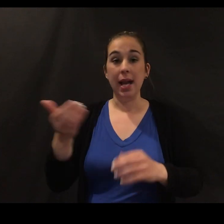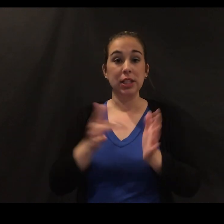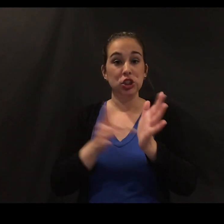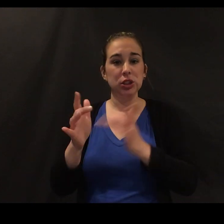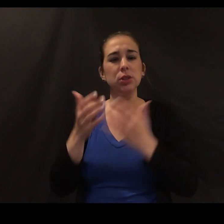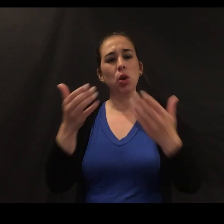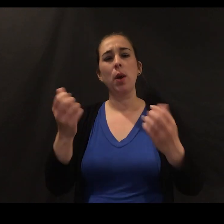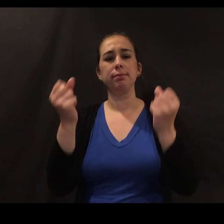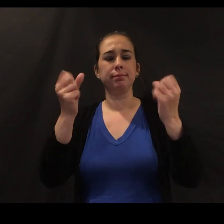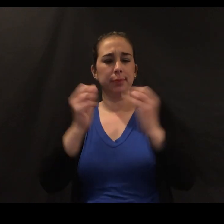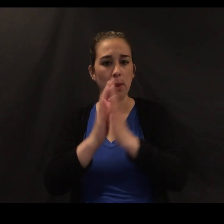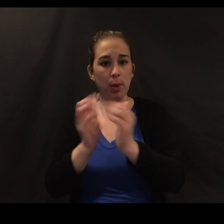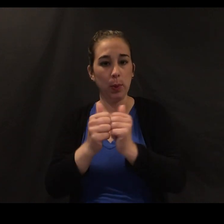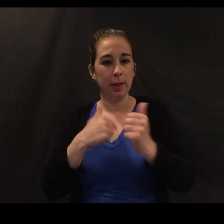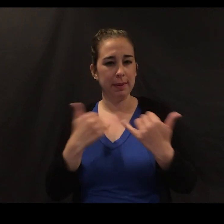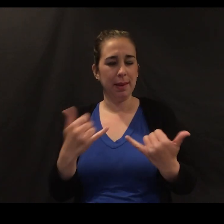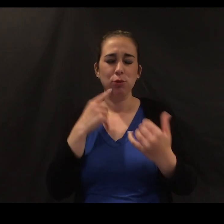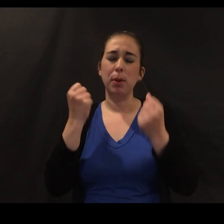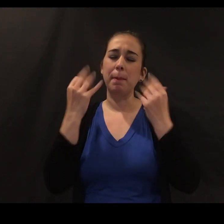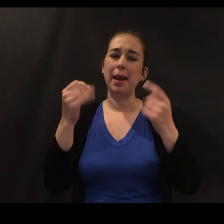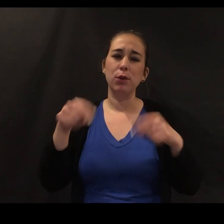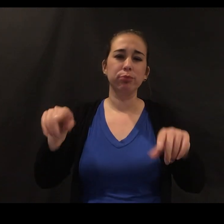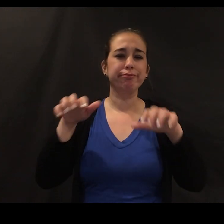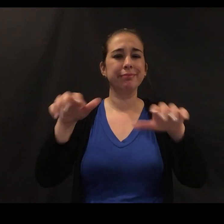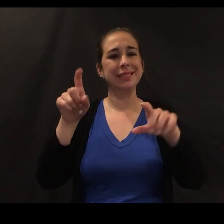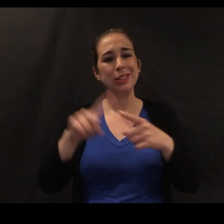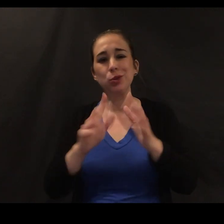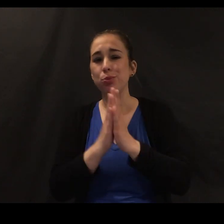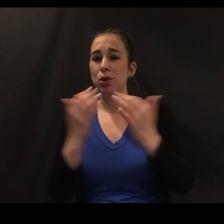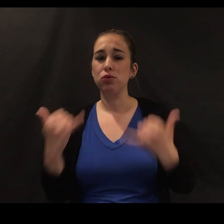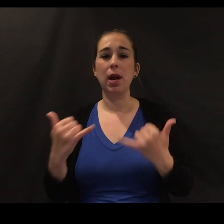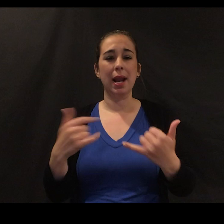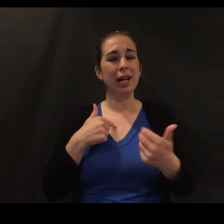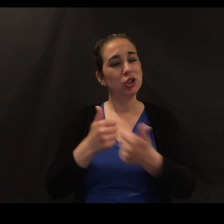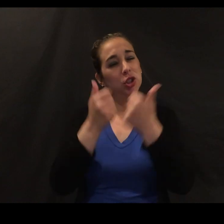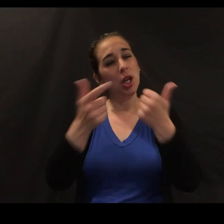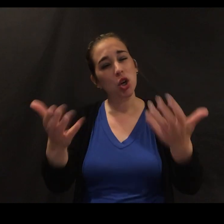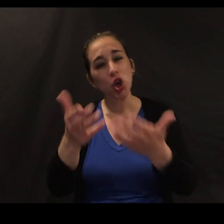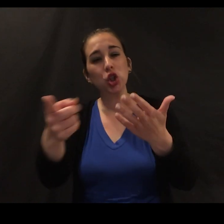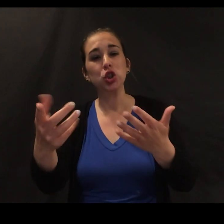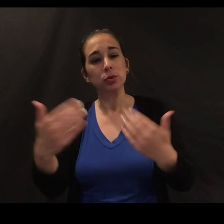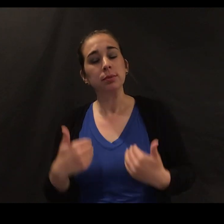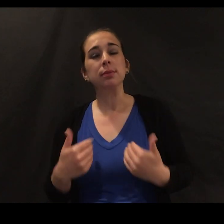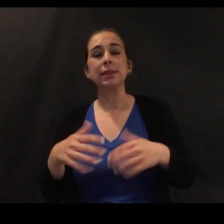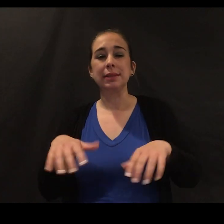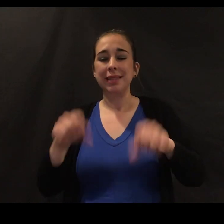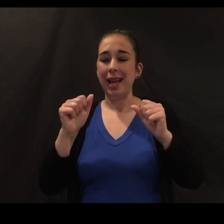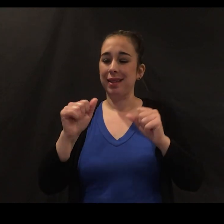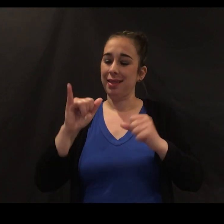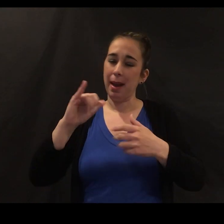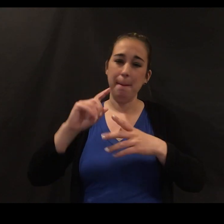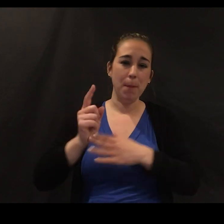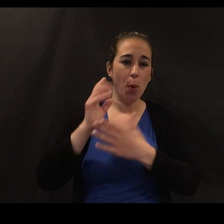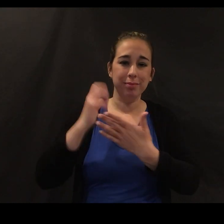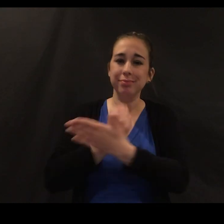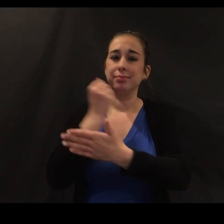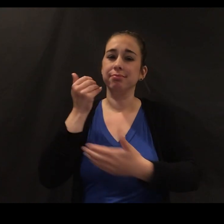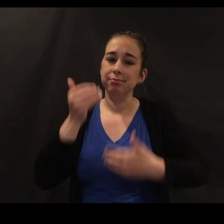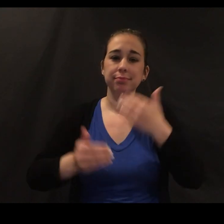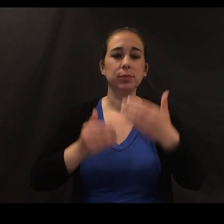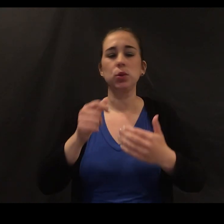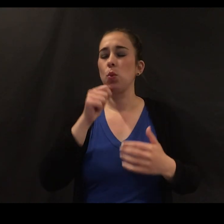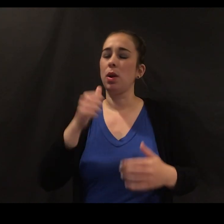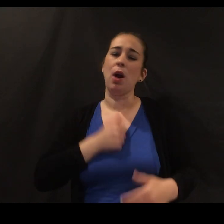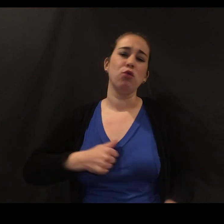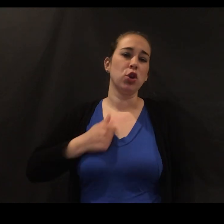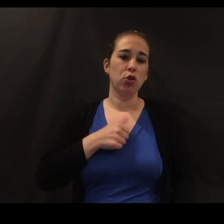right now? There are many of you that you need to do that right now. And I challenge you, encourage you, take the step today. You will not regret this step to pray this prayer and open